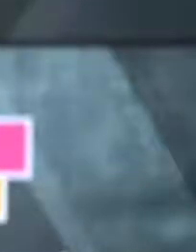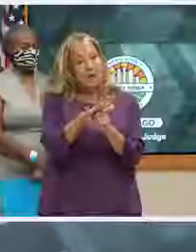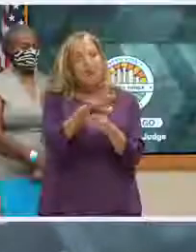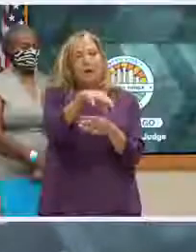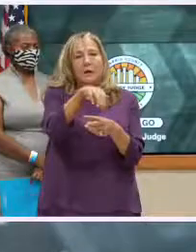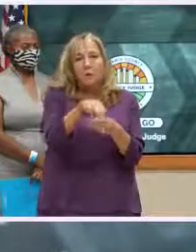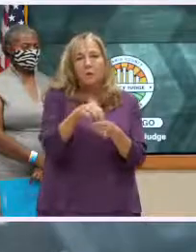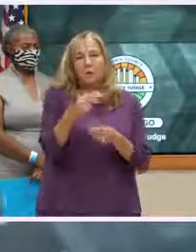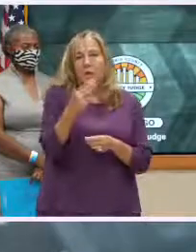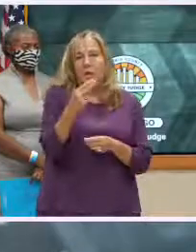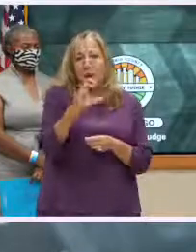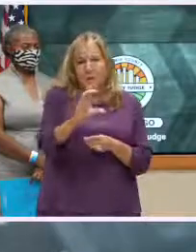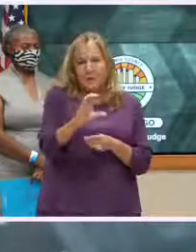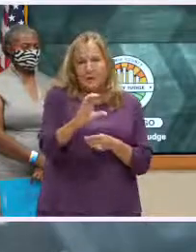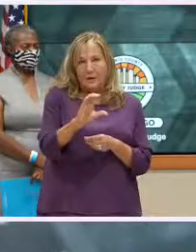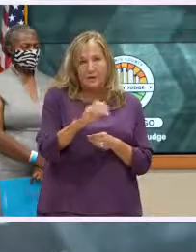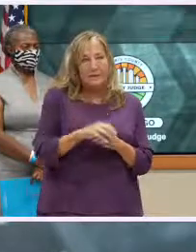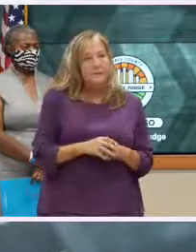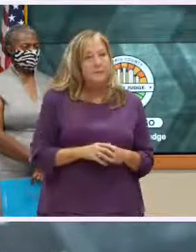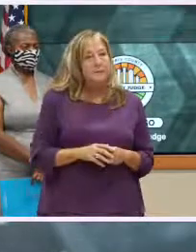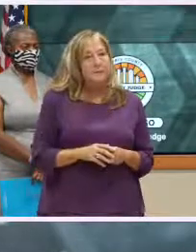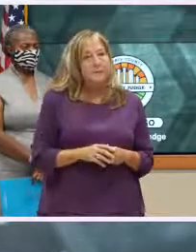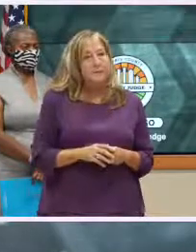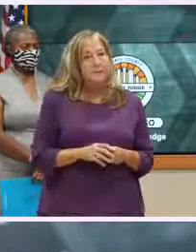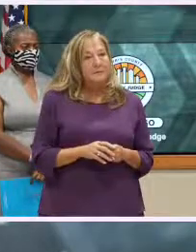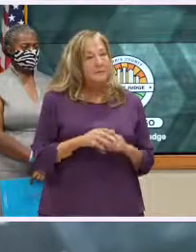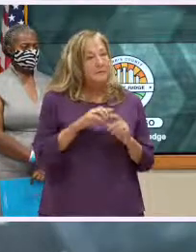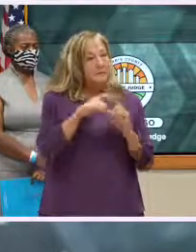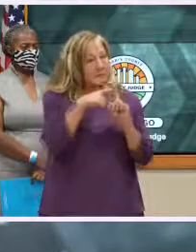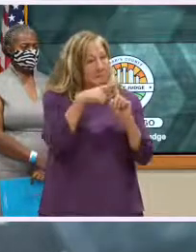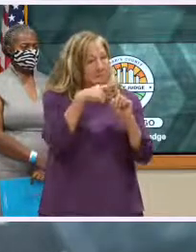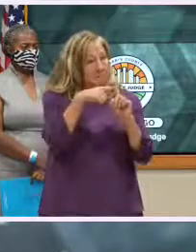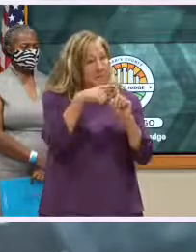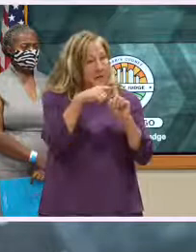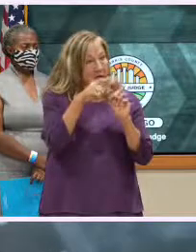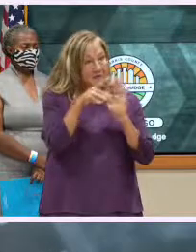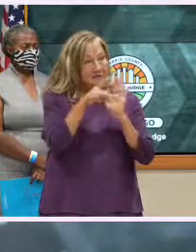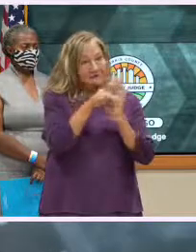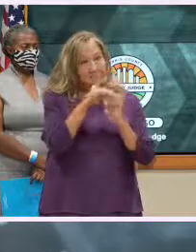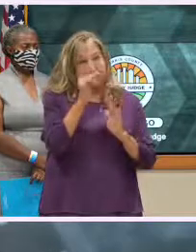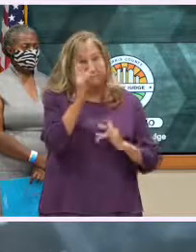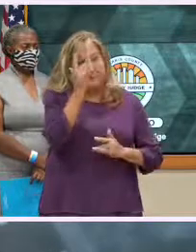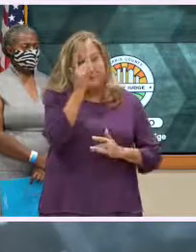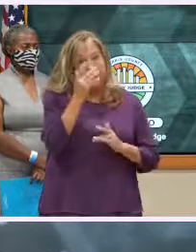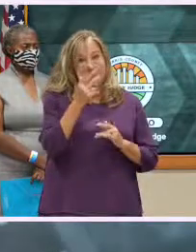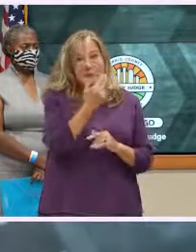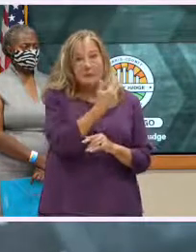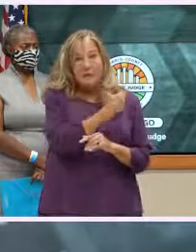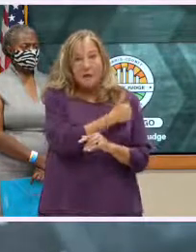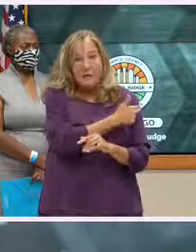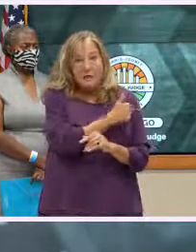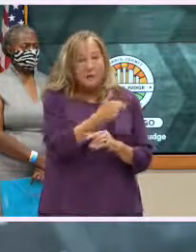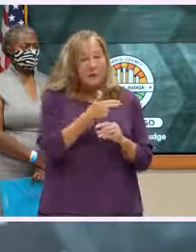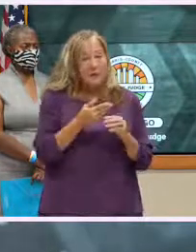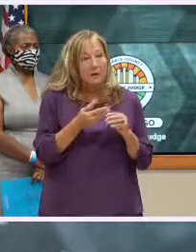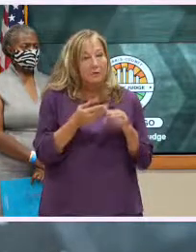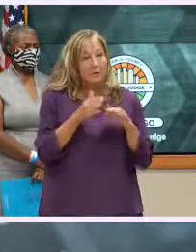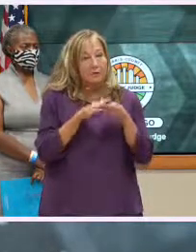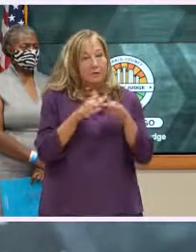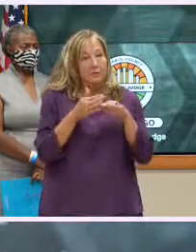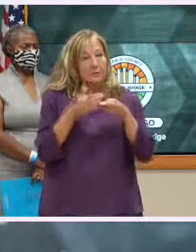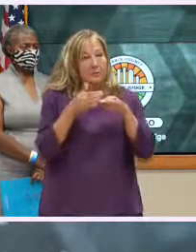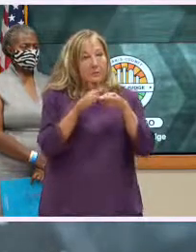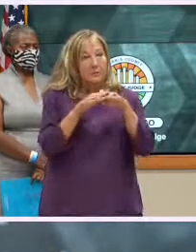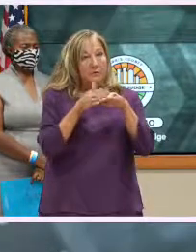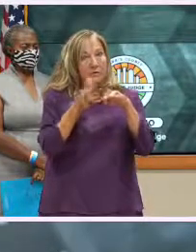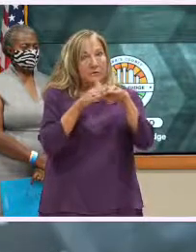County. Cases, positivity rates, and hospitalization rates are all increasing and are all